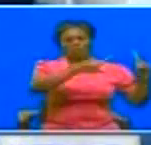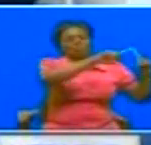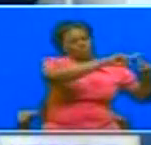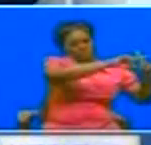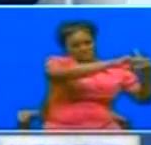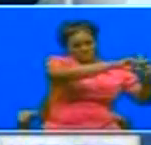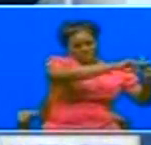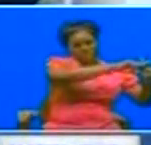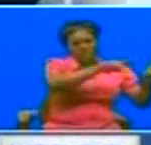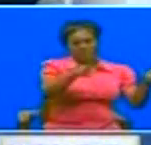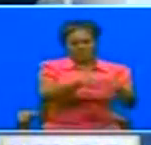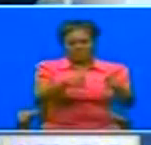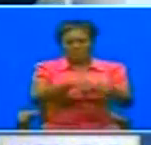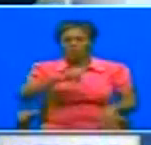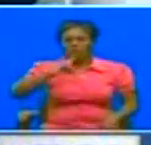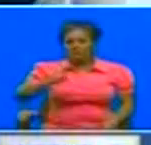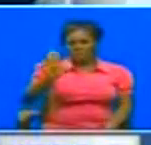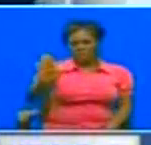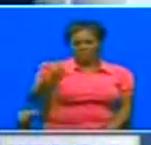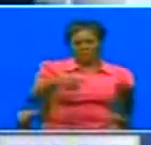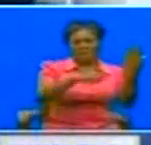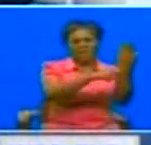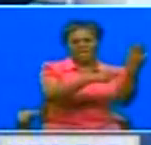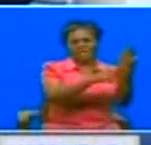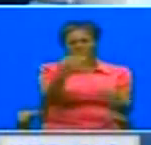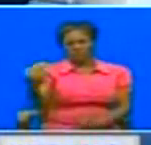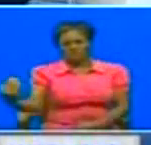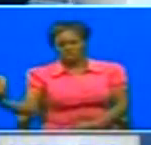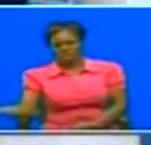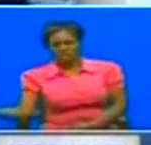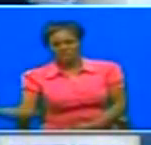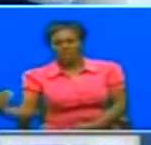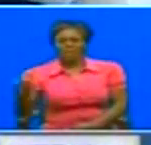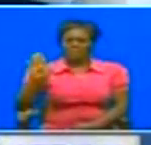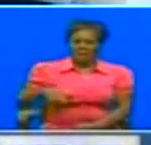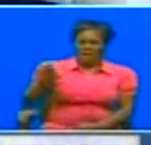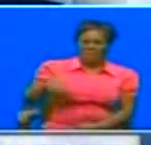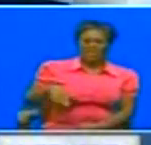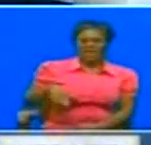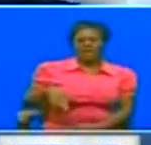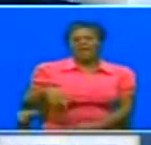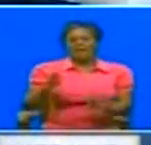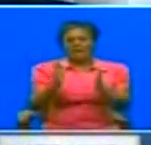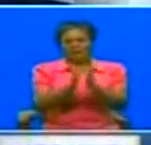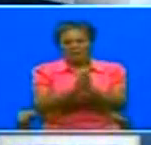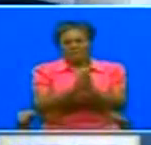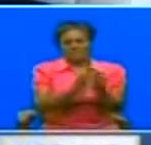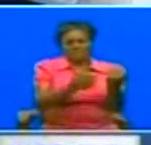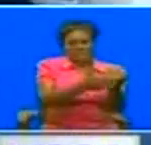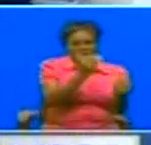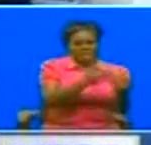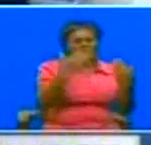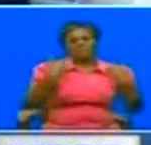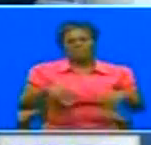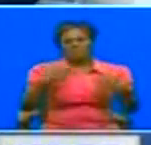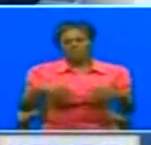have, with respect to his directive on getting the names of children, their mothers, as well as their guardians,